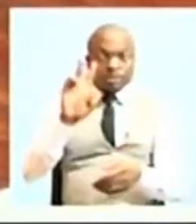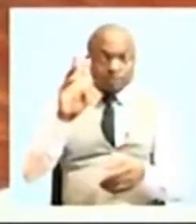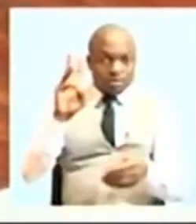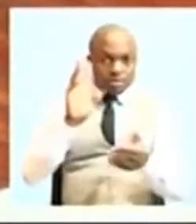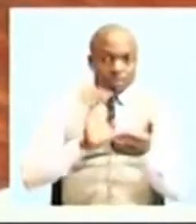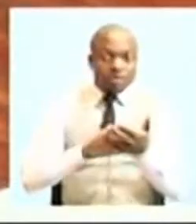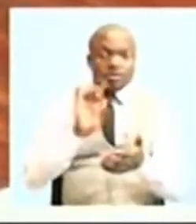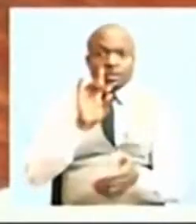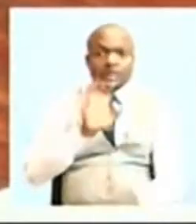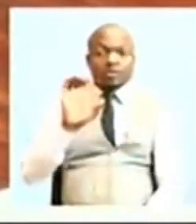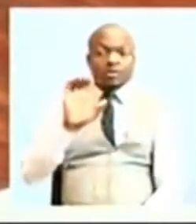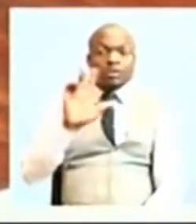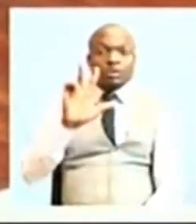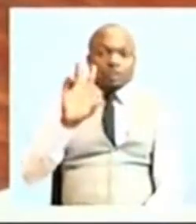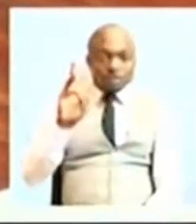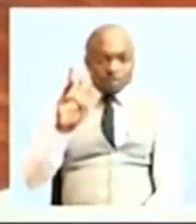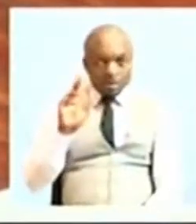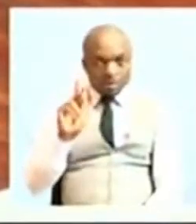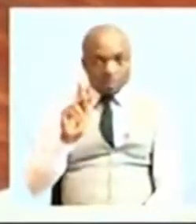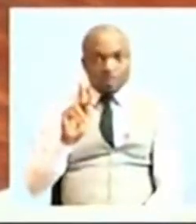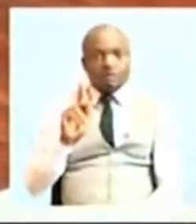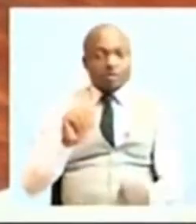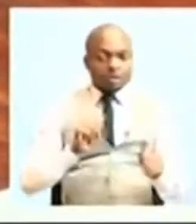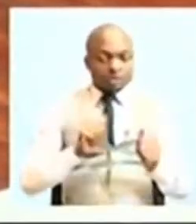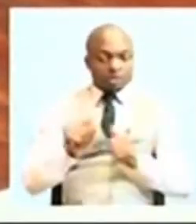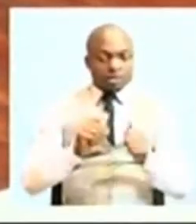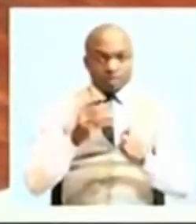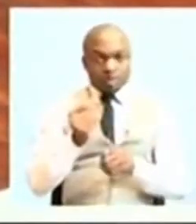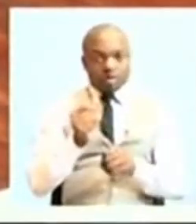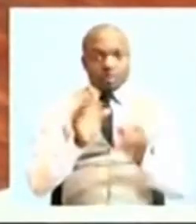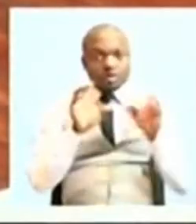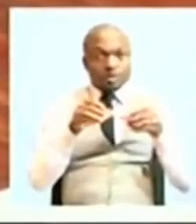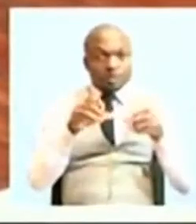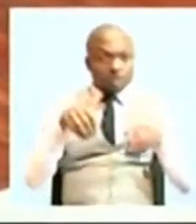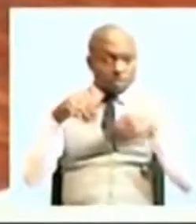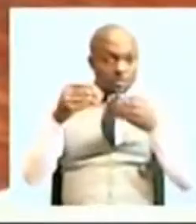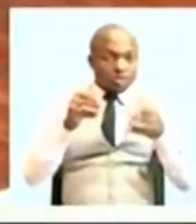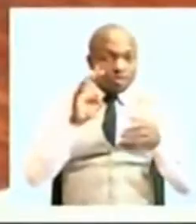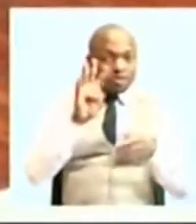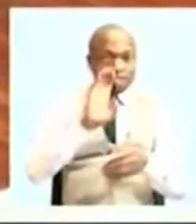726,856 kwacha. On the administrative component, the council spent